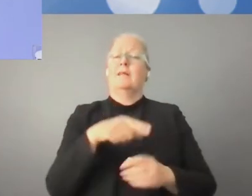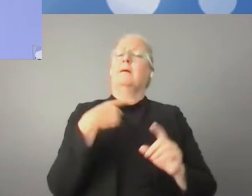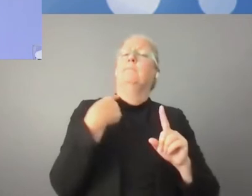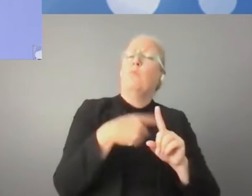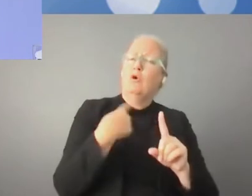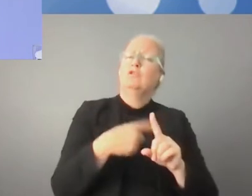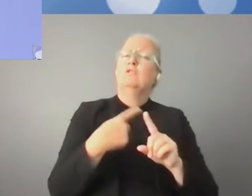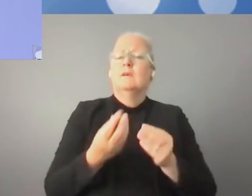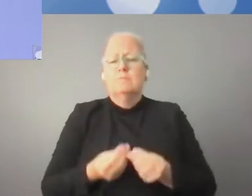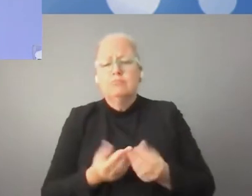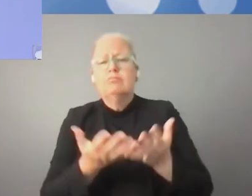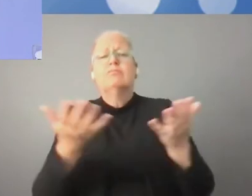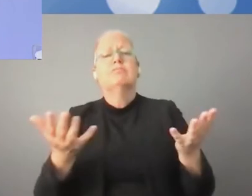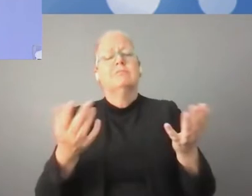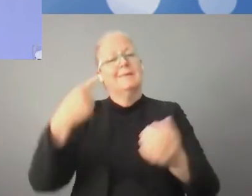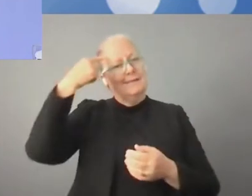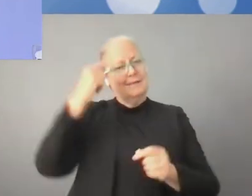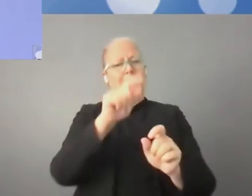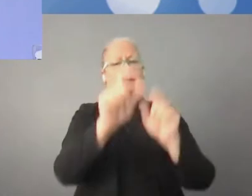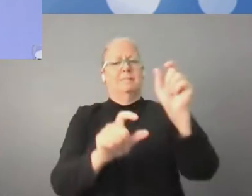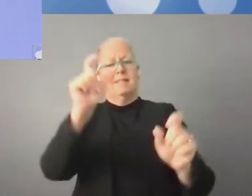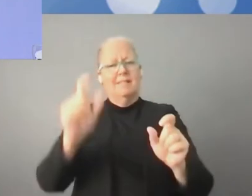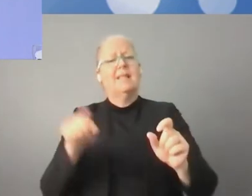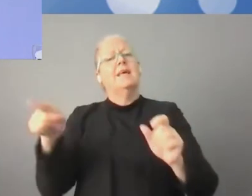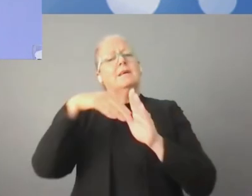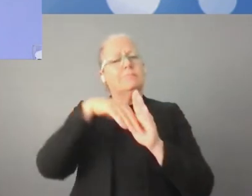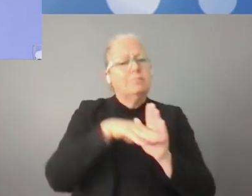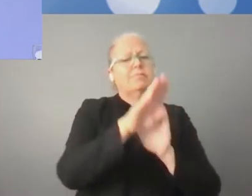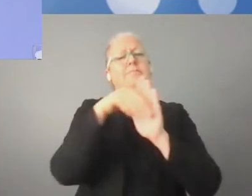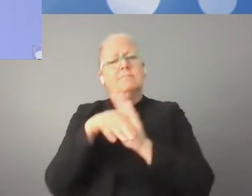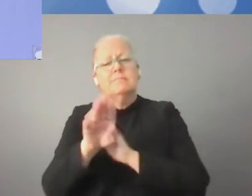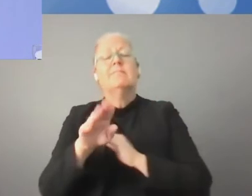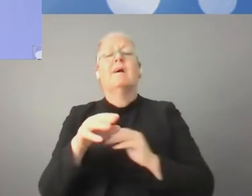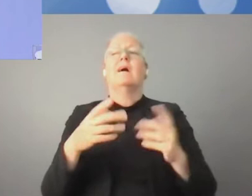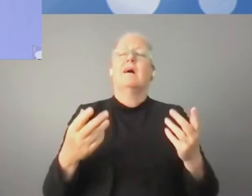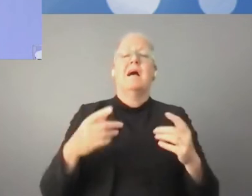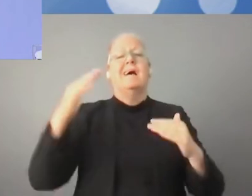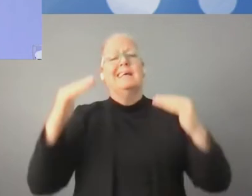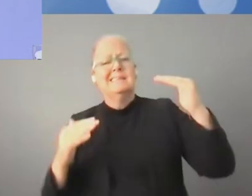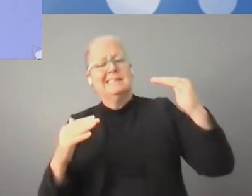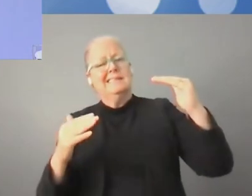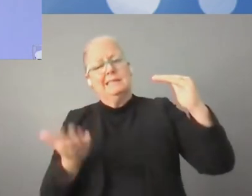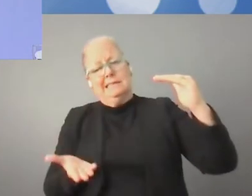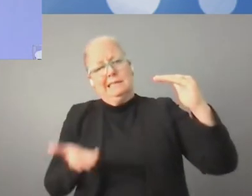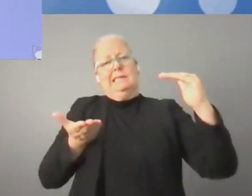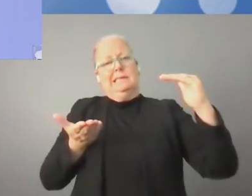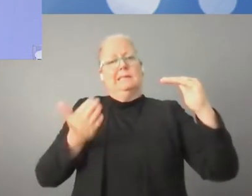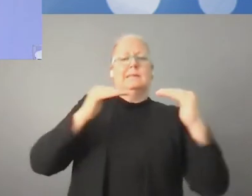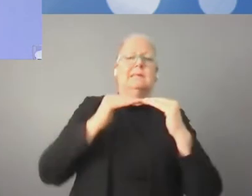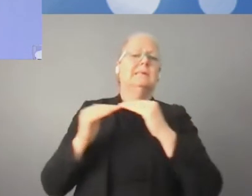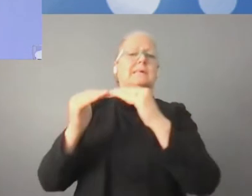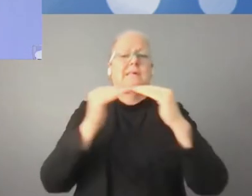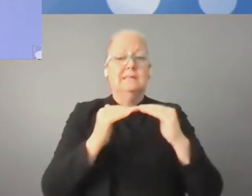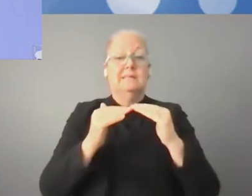people-centered progress to reduce the inequalities that exist and have been exacerbated during this